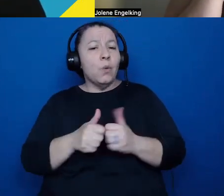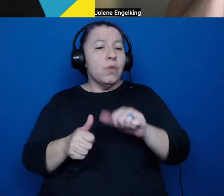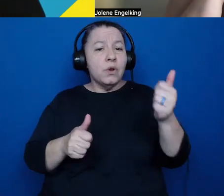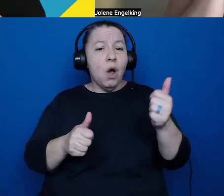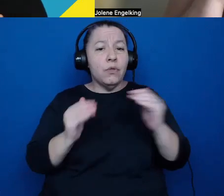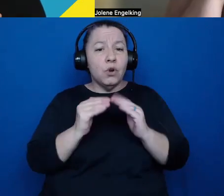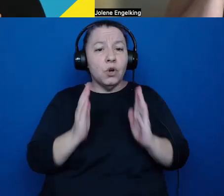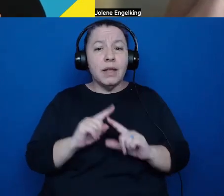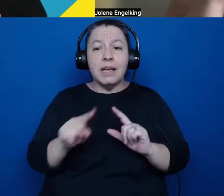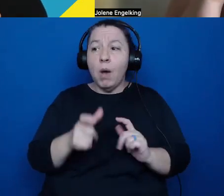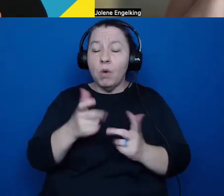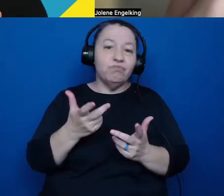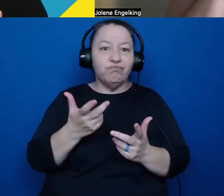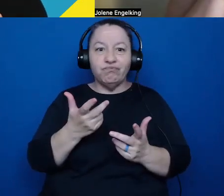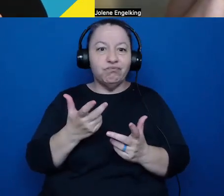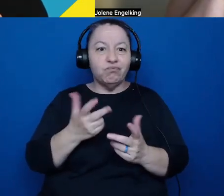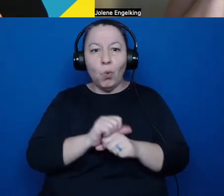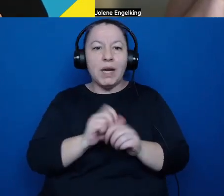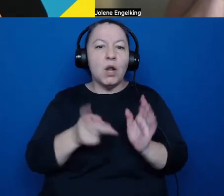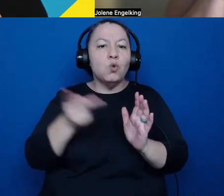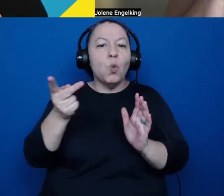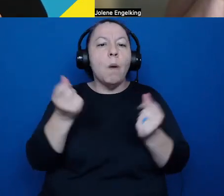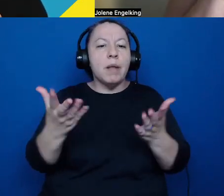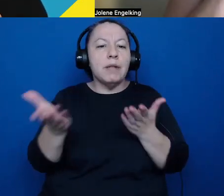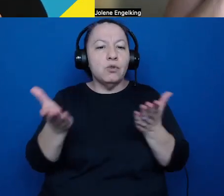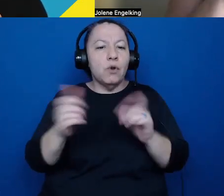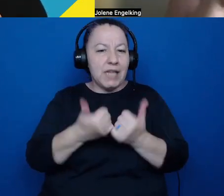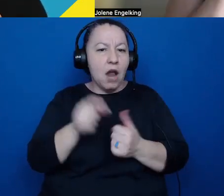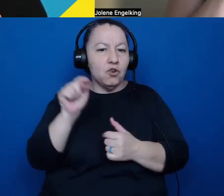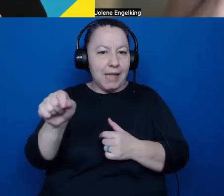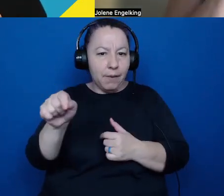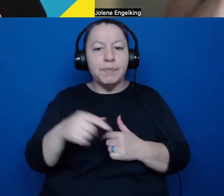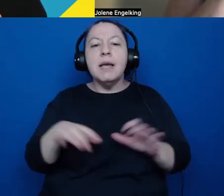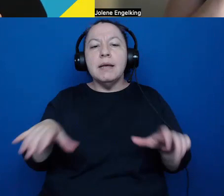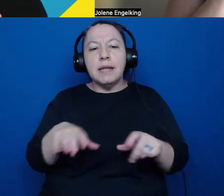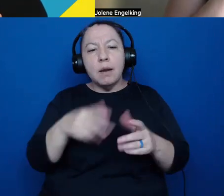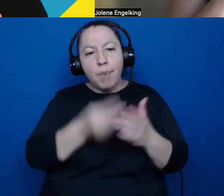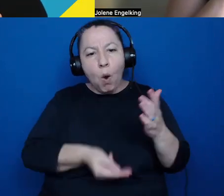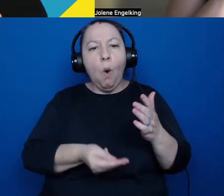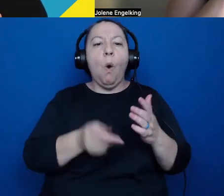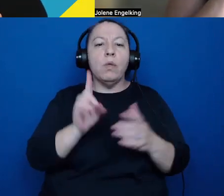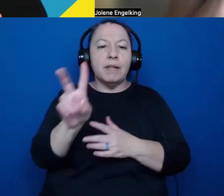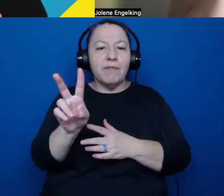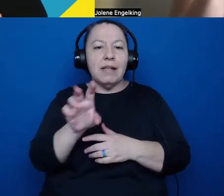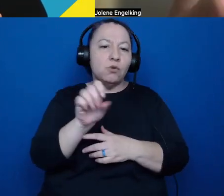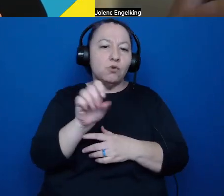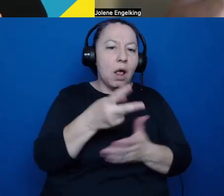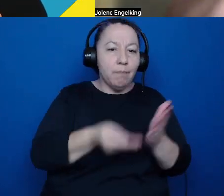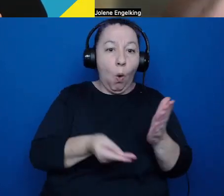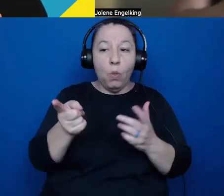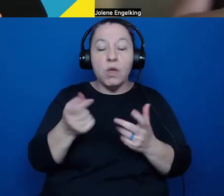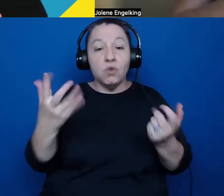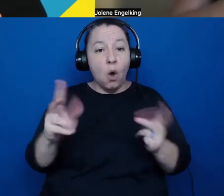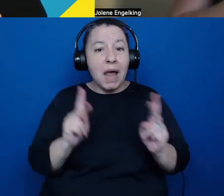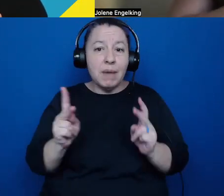about who worked at, you know, it was like a dual multi-service agency where they did both domestic violence and sexual assault. And so they'd be having like a lot of people kind of coming into